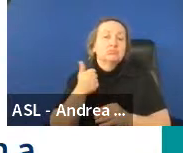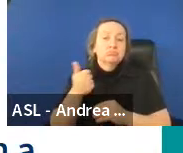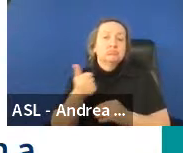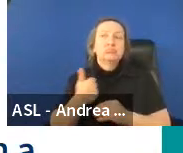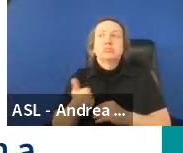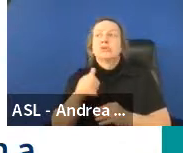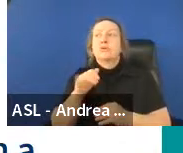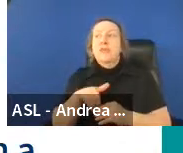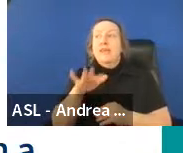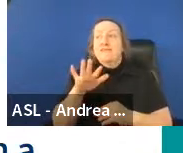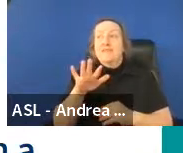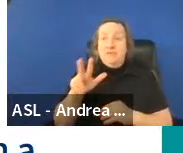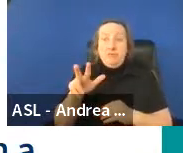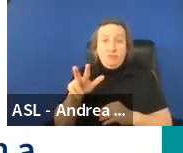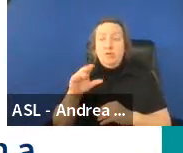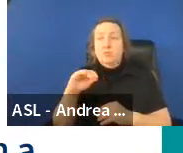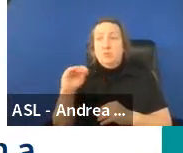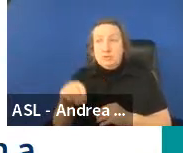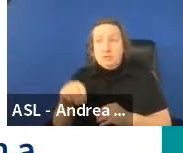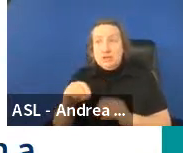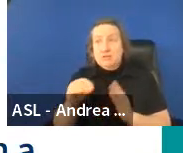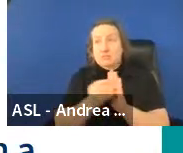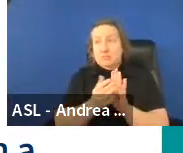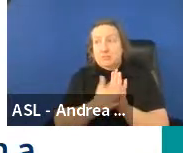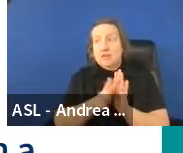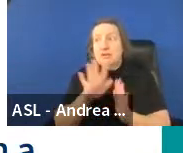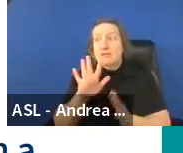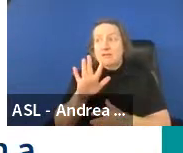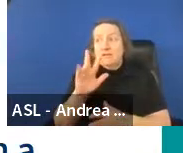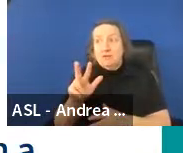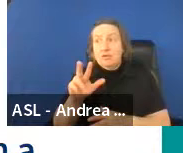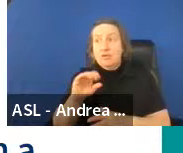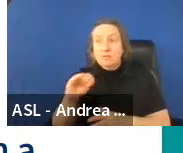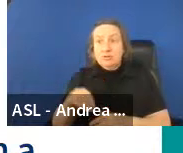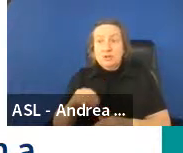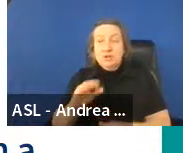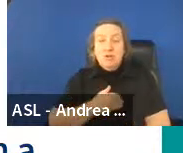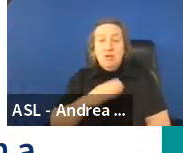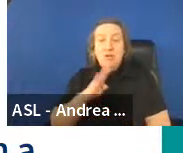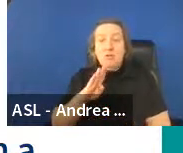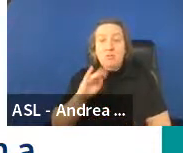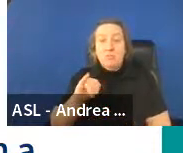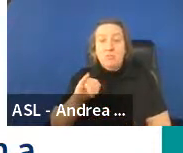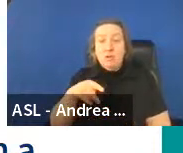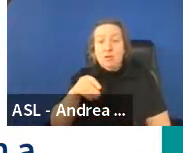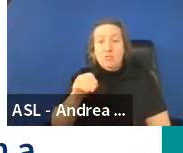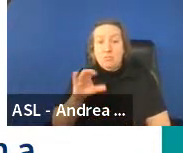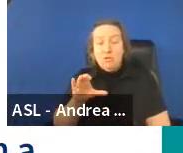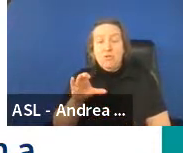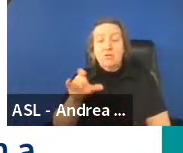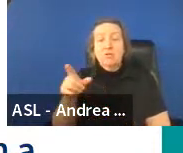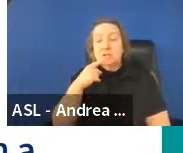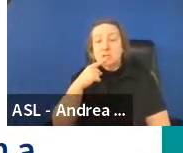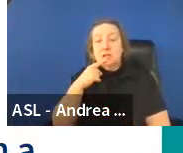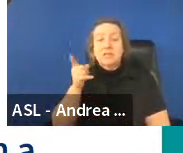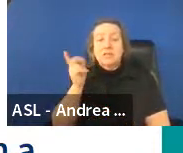53% that's listed there, 53% of our BIPOC survey respondents reported traveling across the bridge either daily or